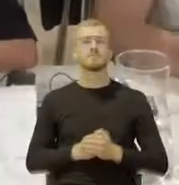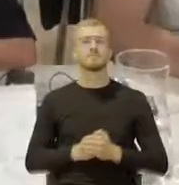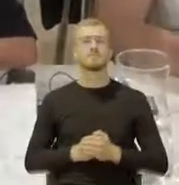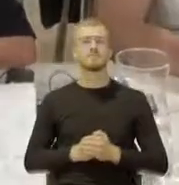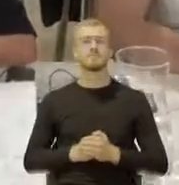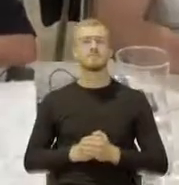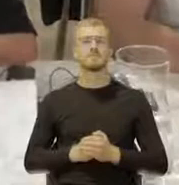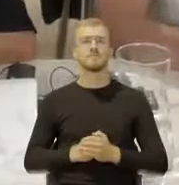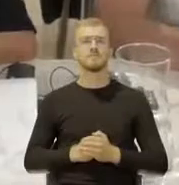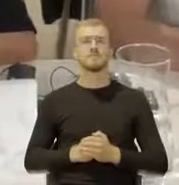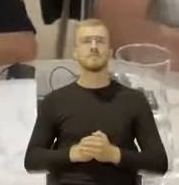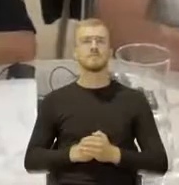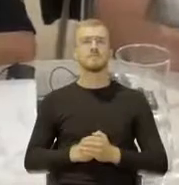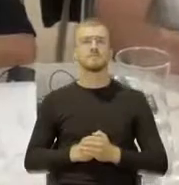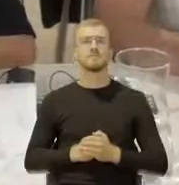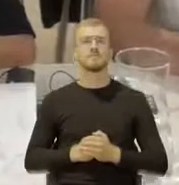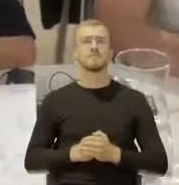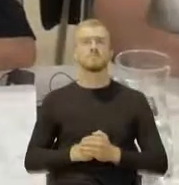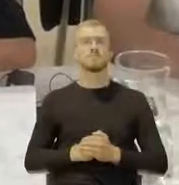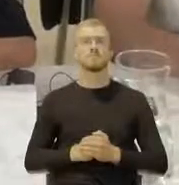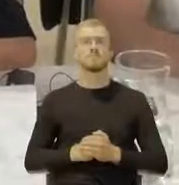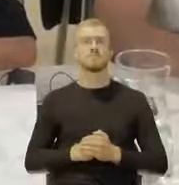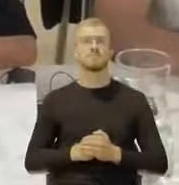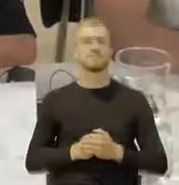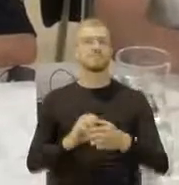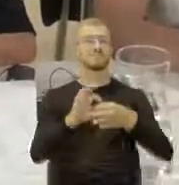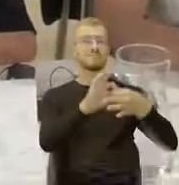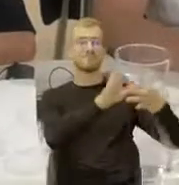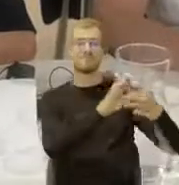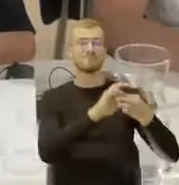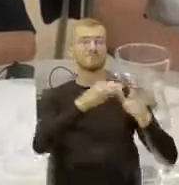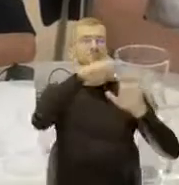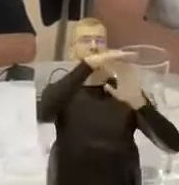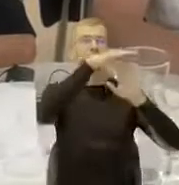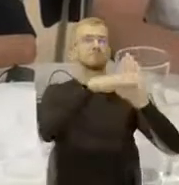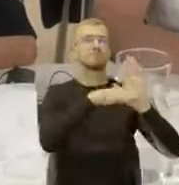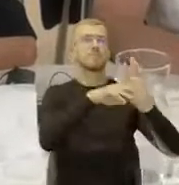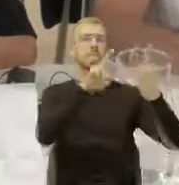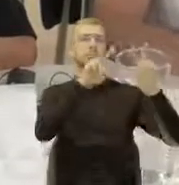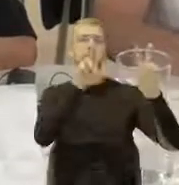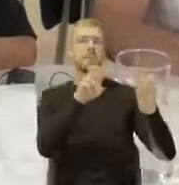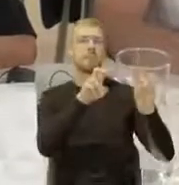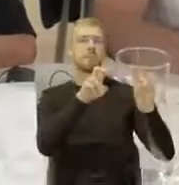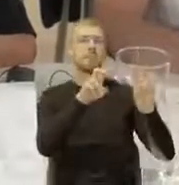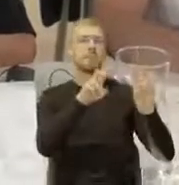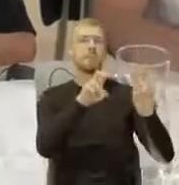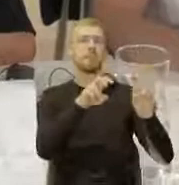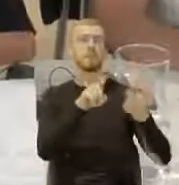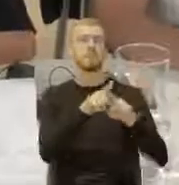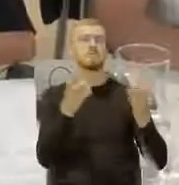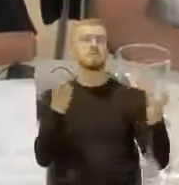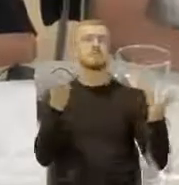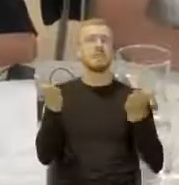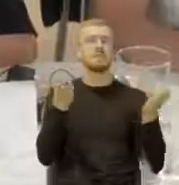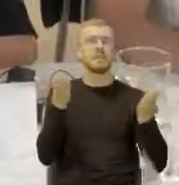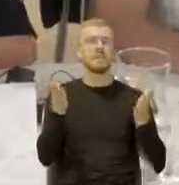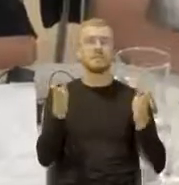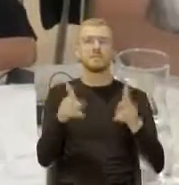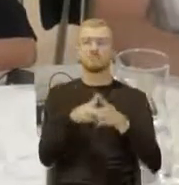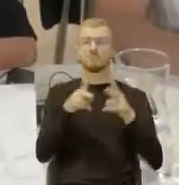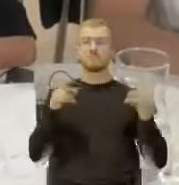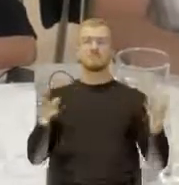continued service delivery at times of COVID, and that has been absolutely critical for our membership on the ground